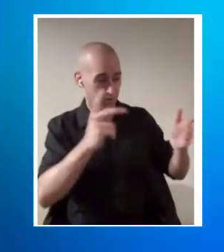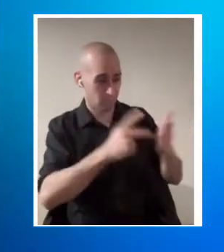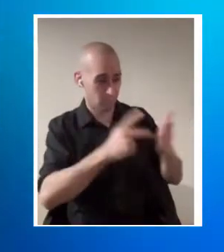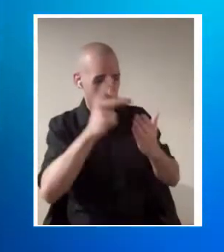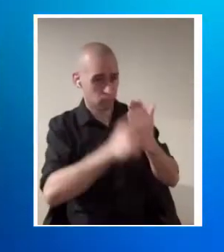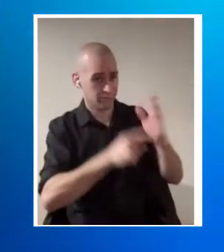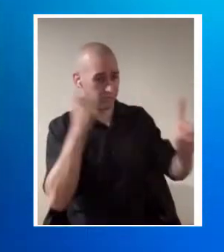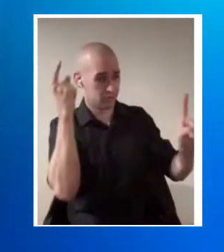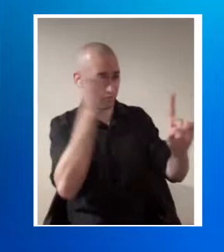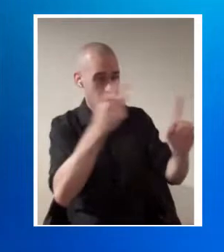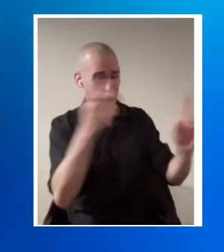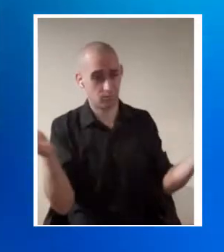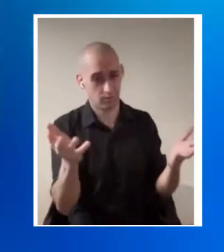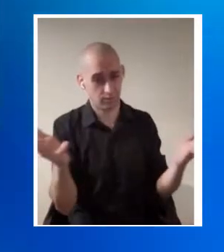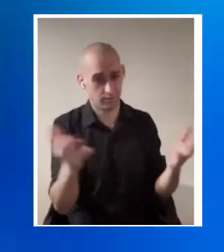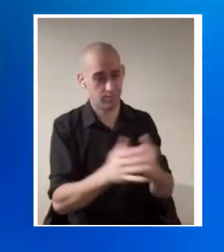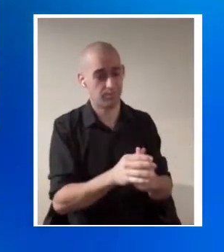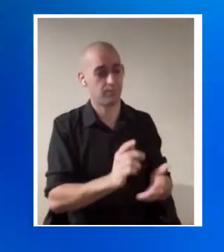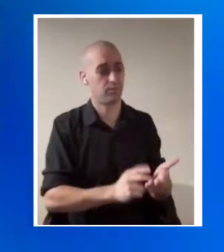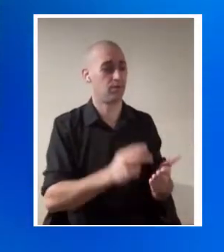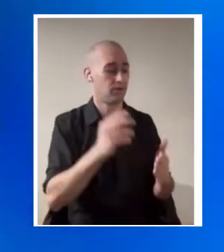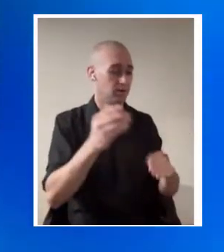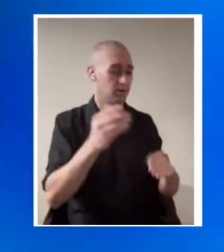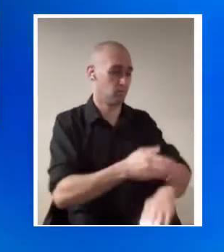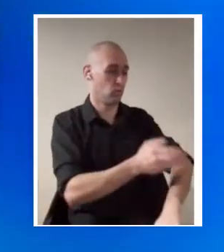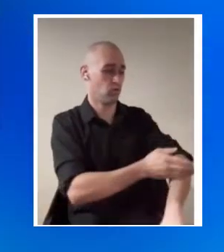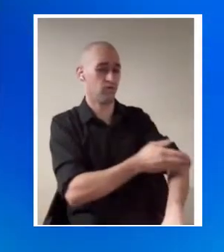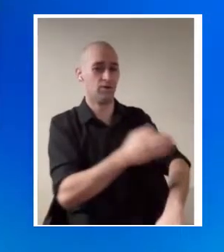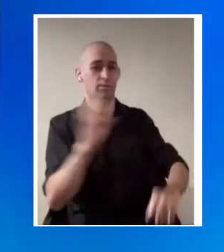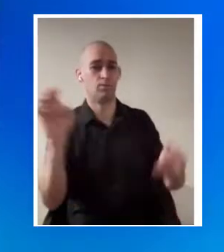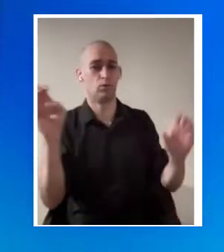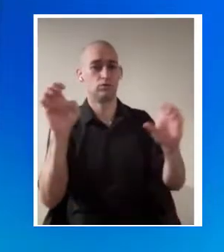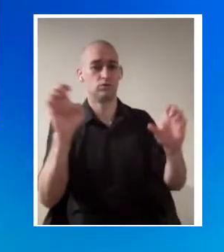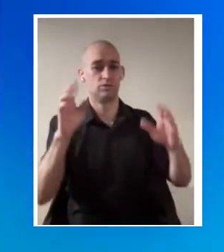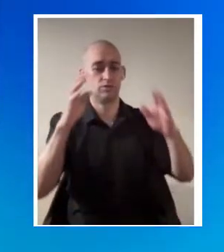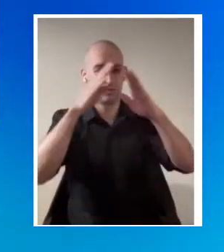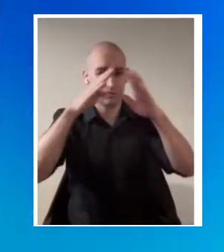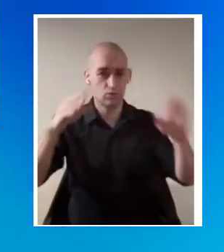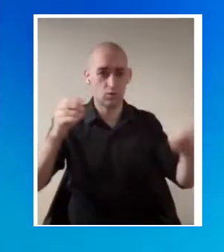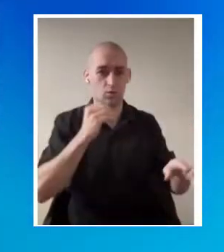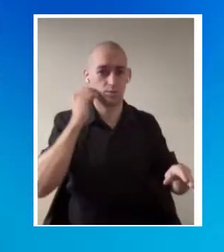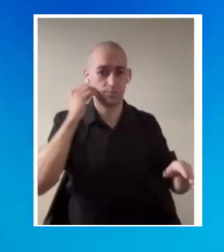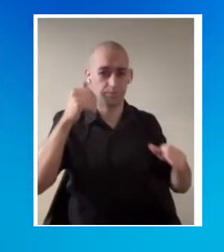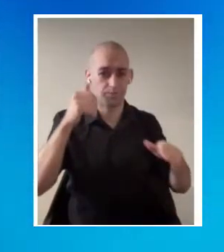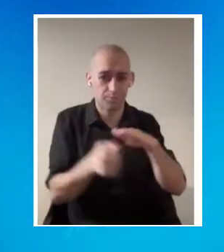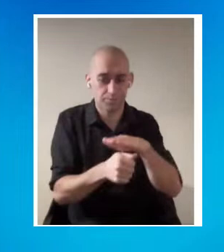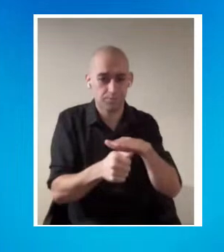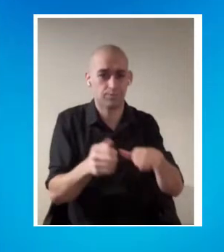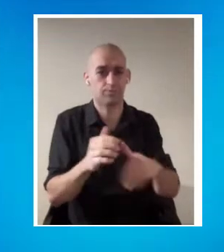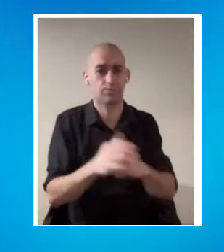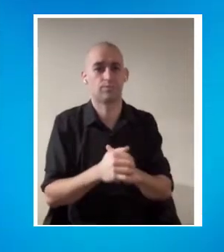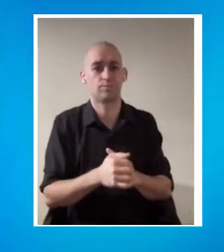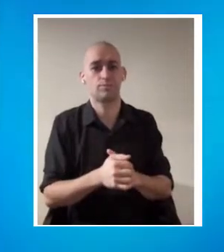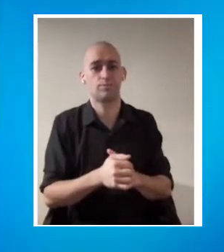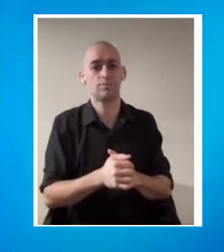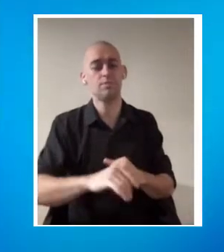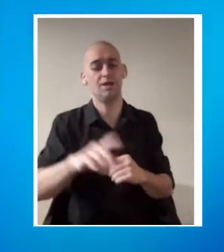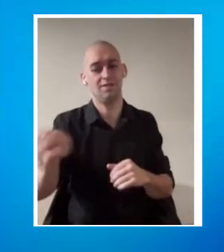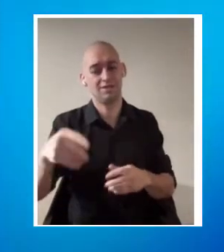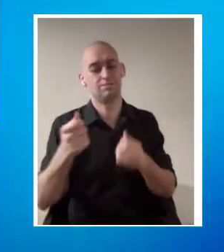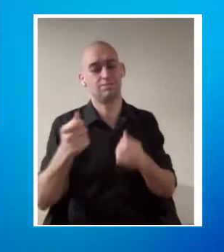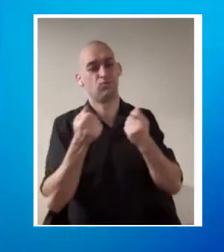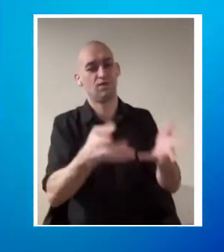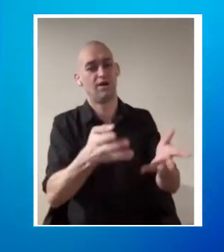to improve the quality and number of emergency shelters, operate shelters, and provide essential